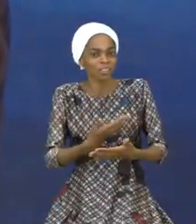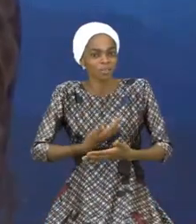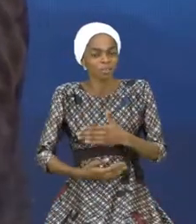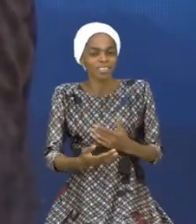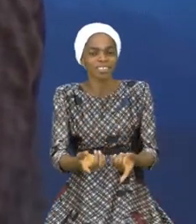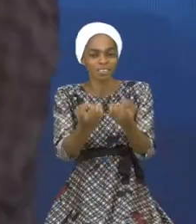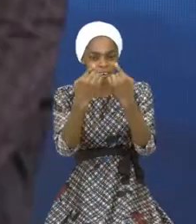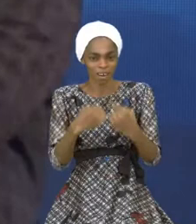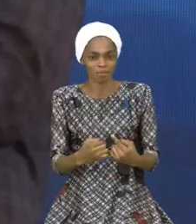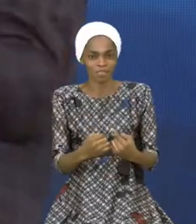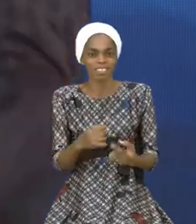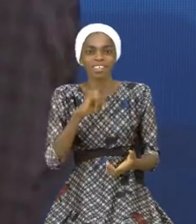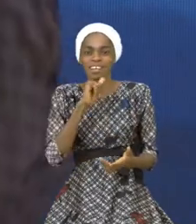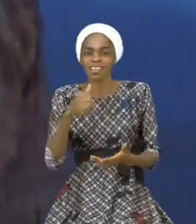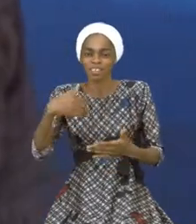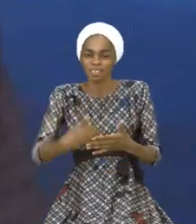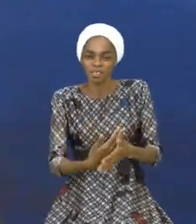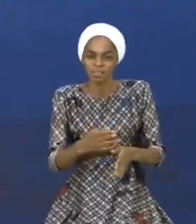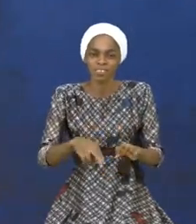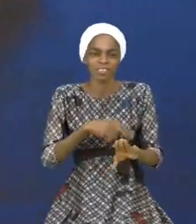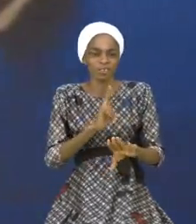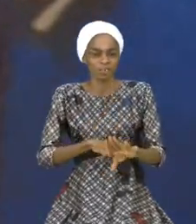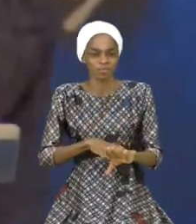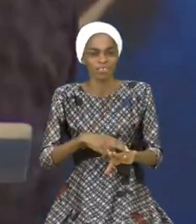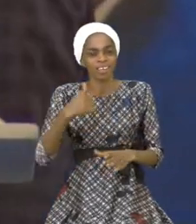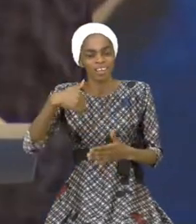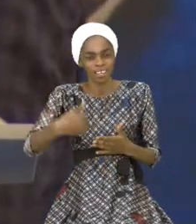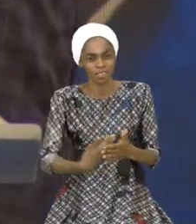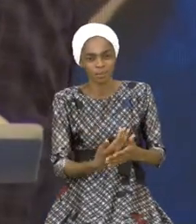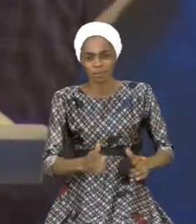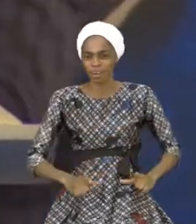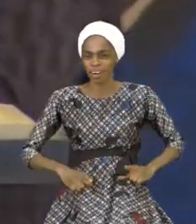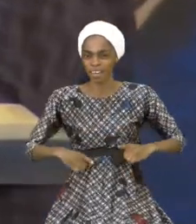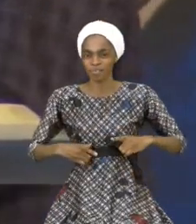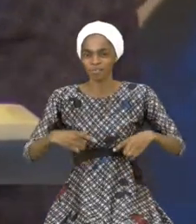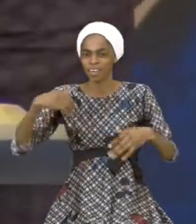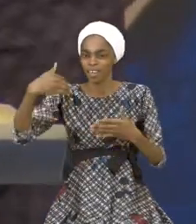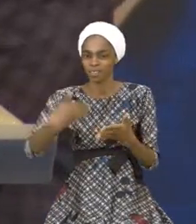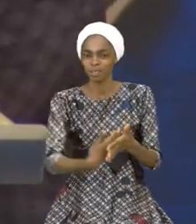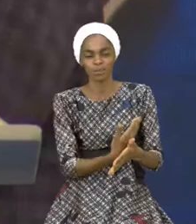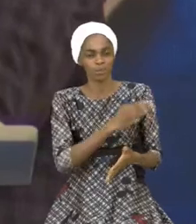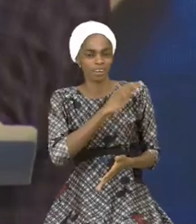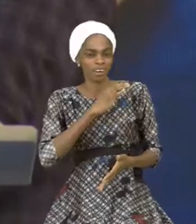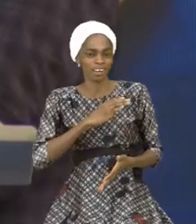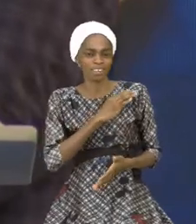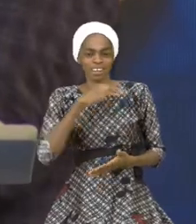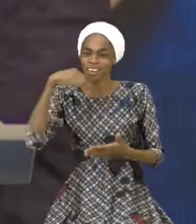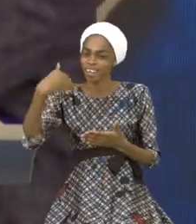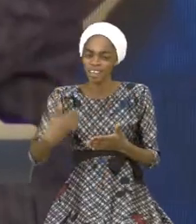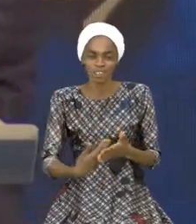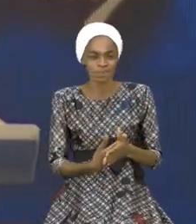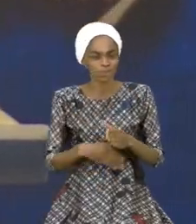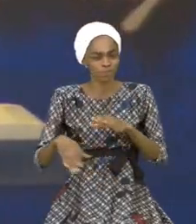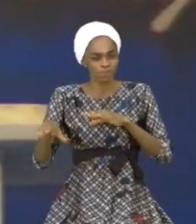comes, a new nature, a new life, a new character, a new